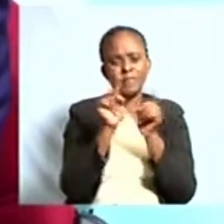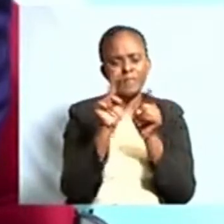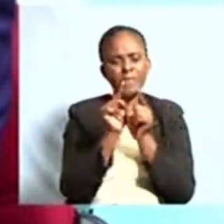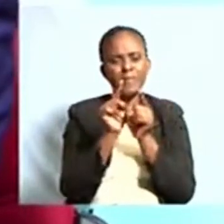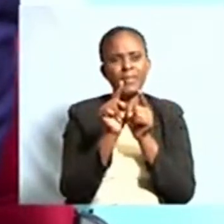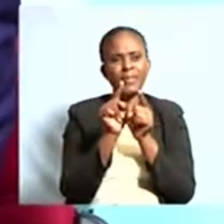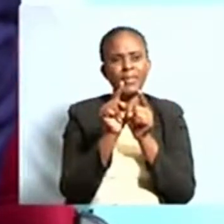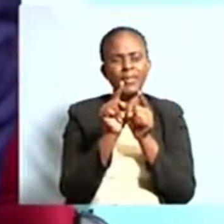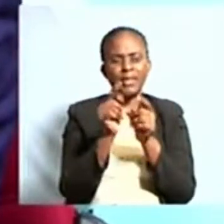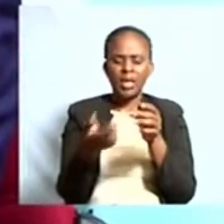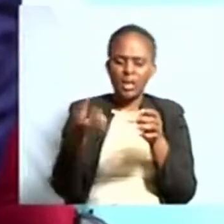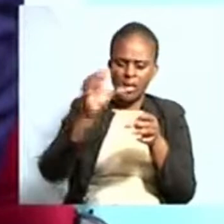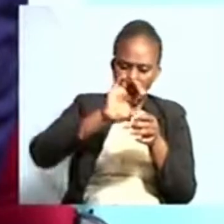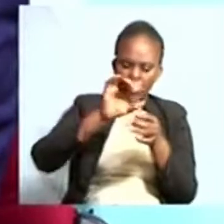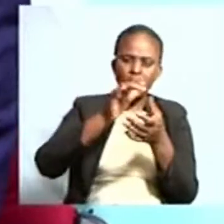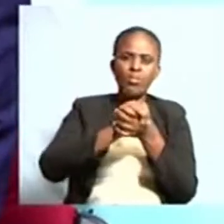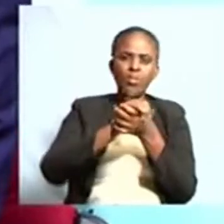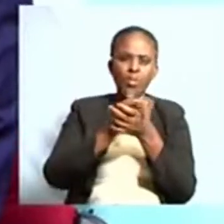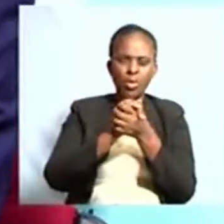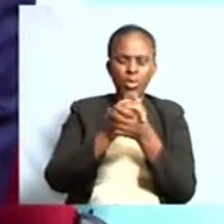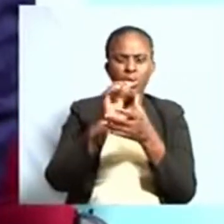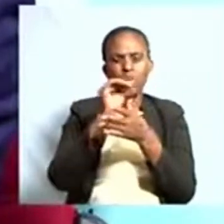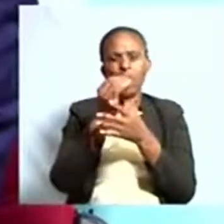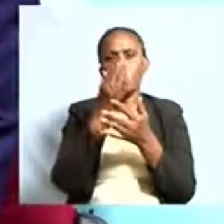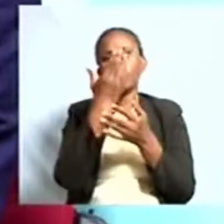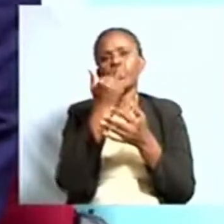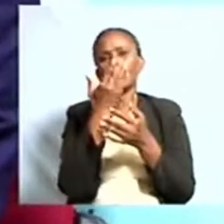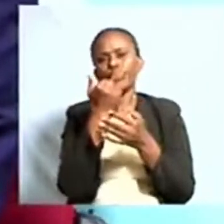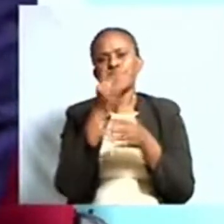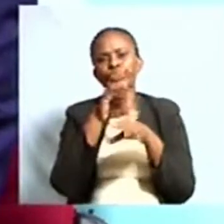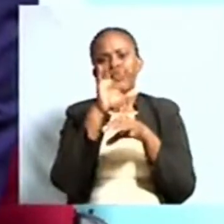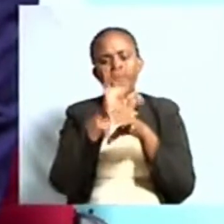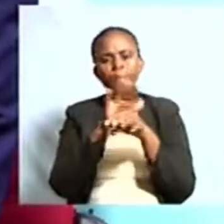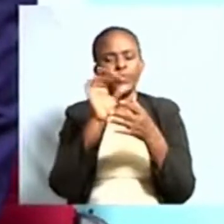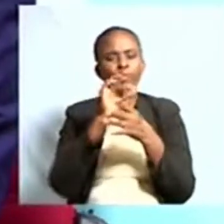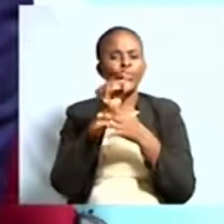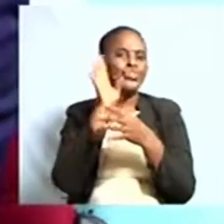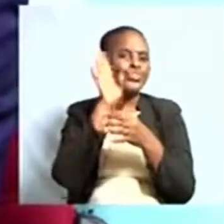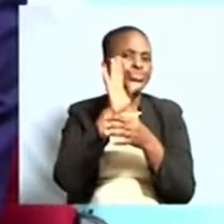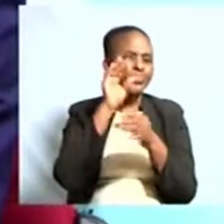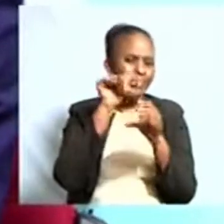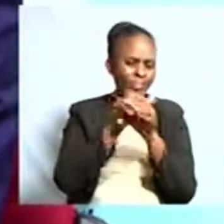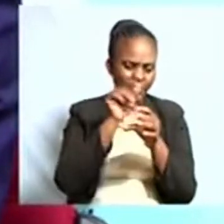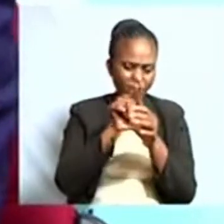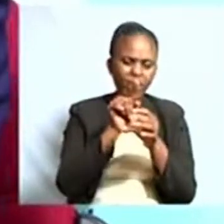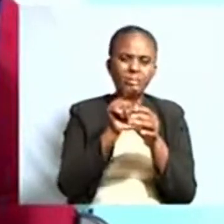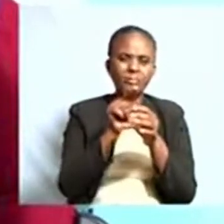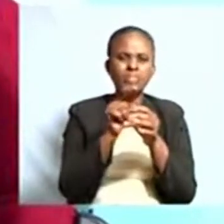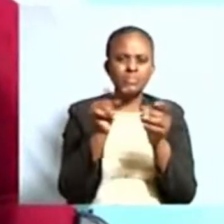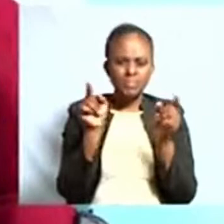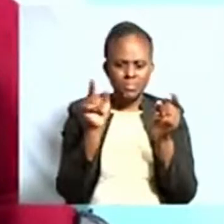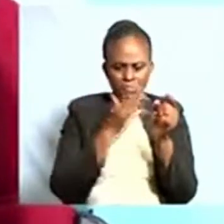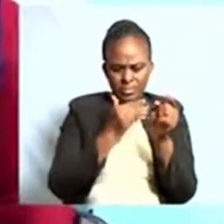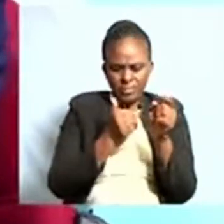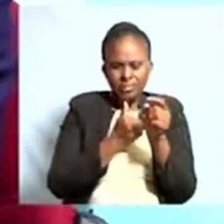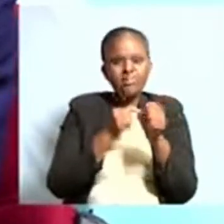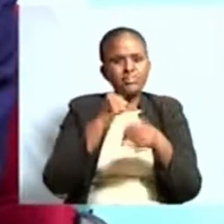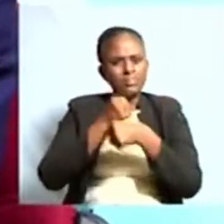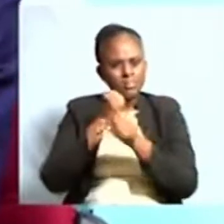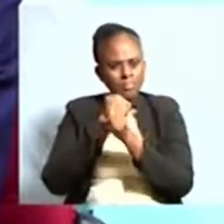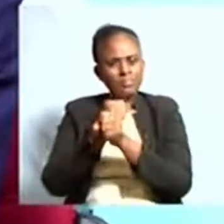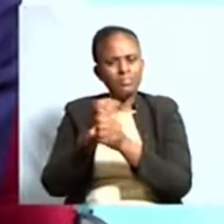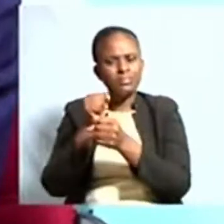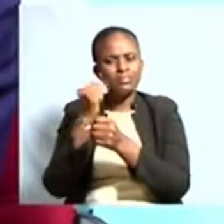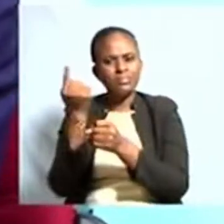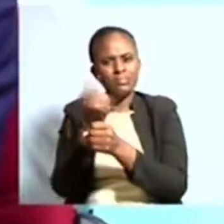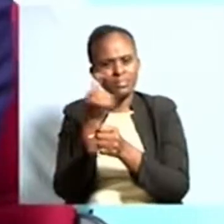if I put munkoyo, or I put honey, or I put beer into it, these local brews, and then I'm basically